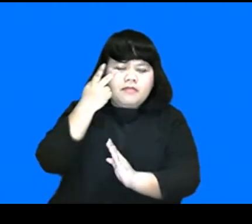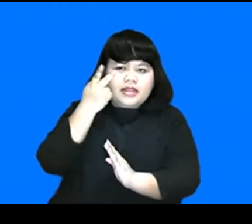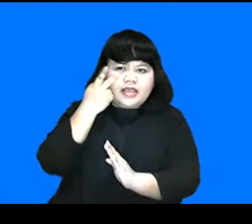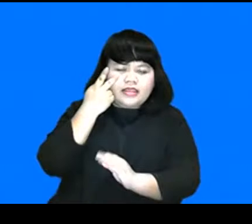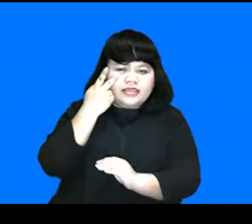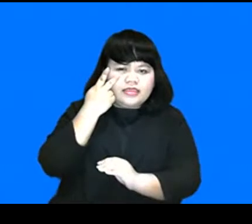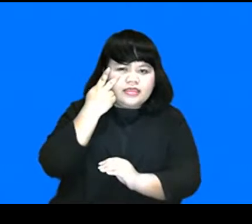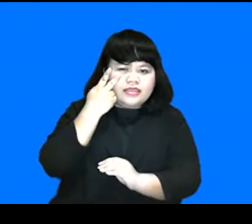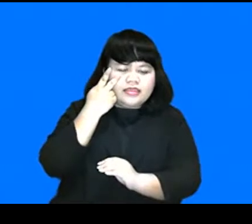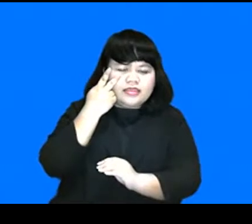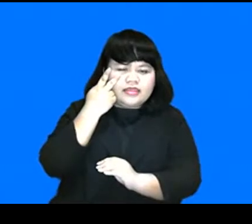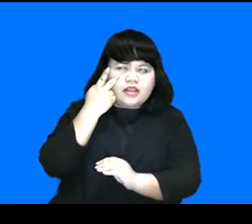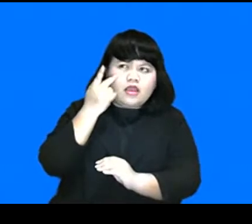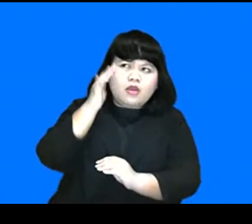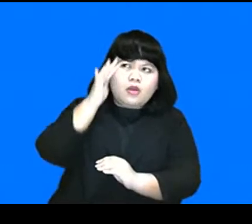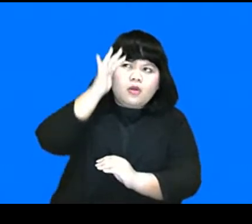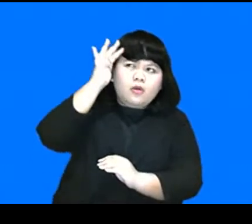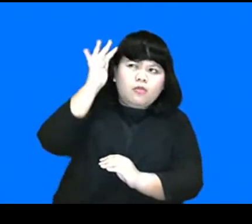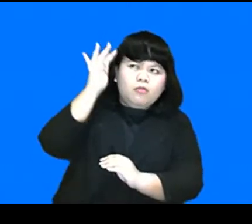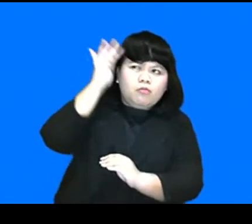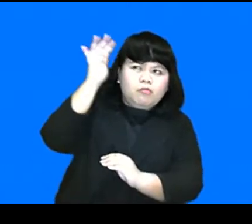Impossible to Reduce Inequality.